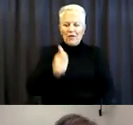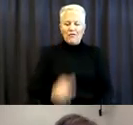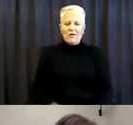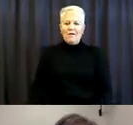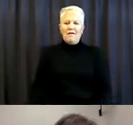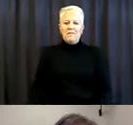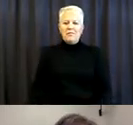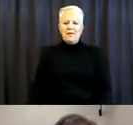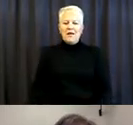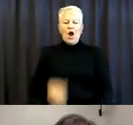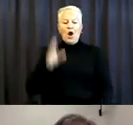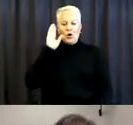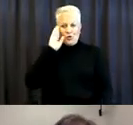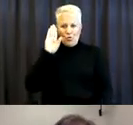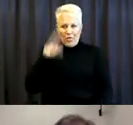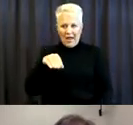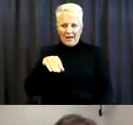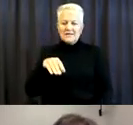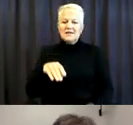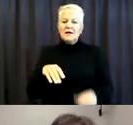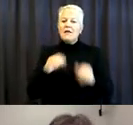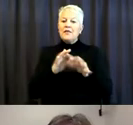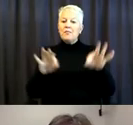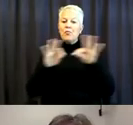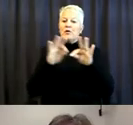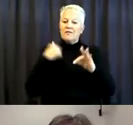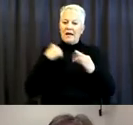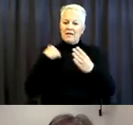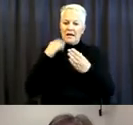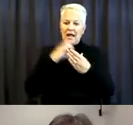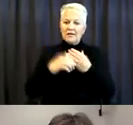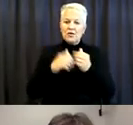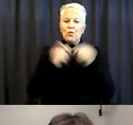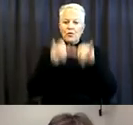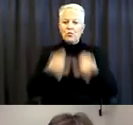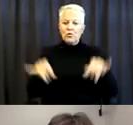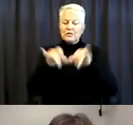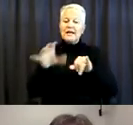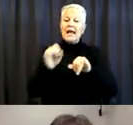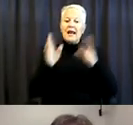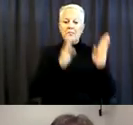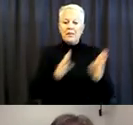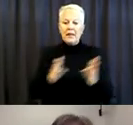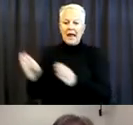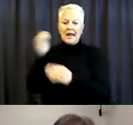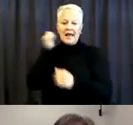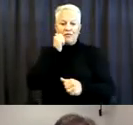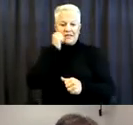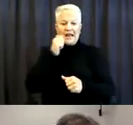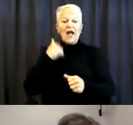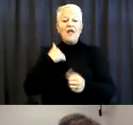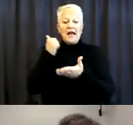really know that the importance of having a calendar and a routine and a plan each day, that helps for you